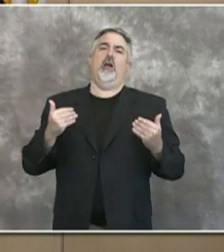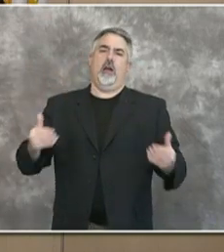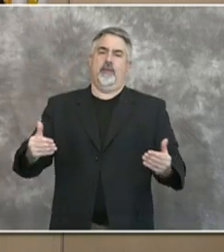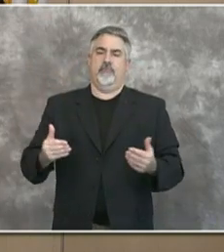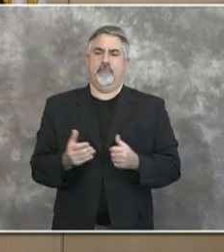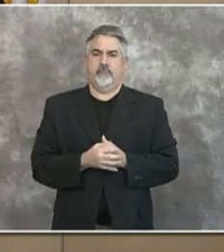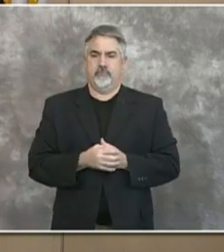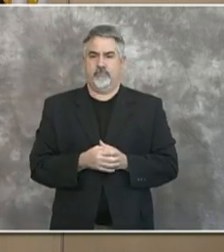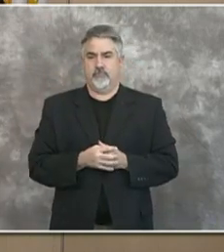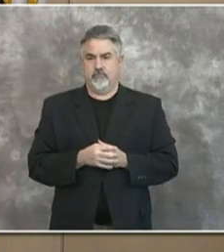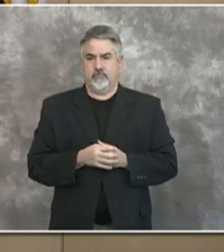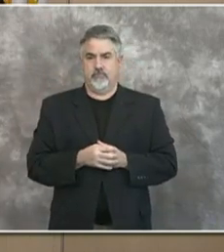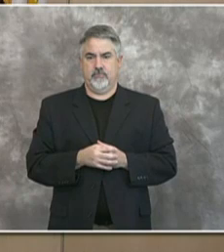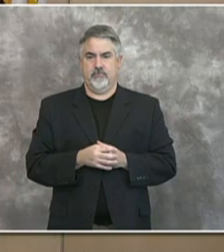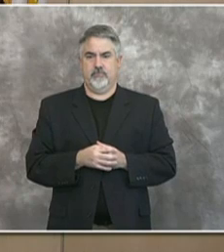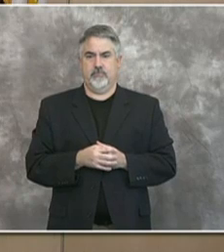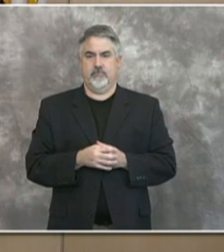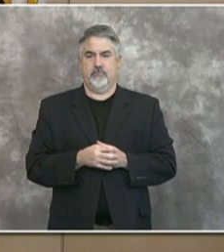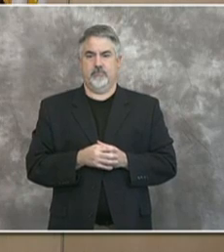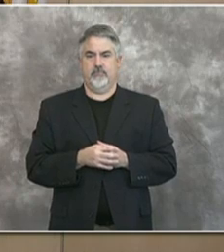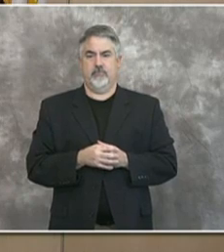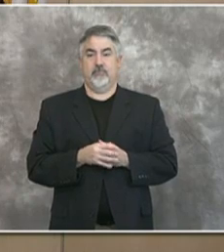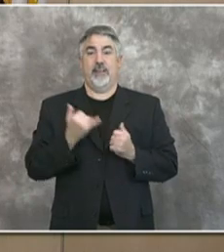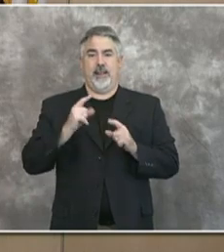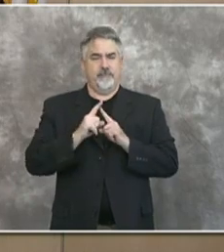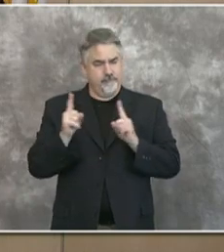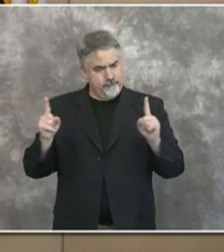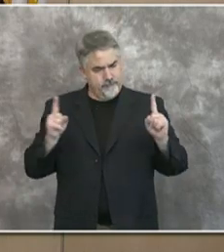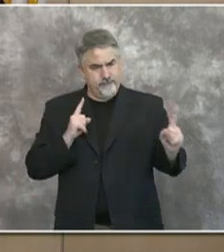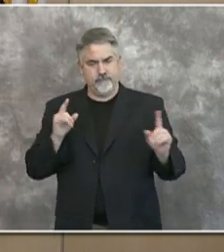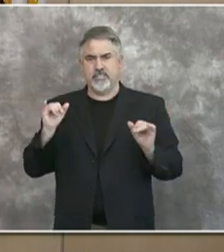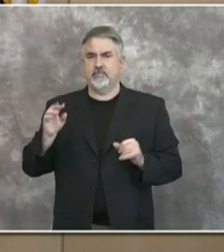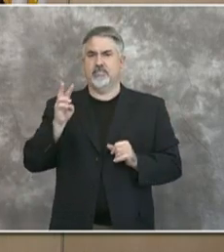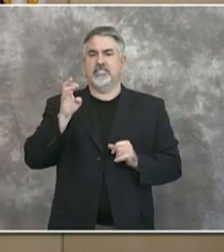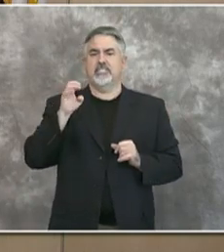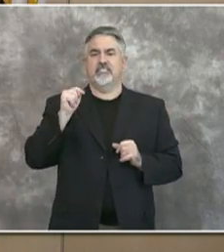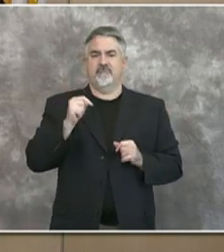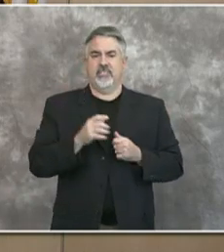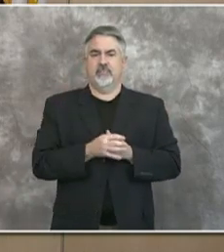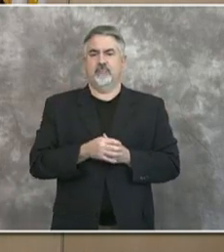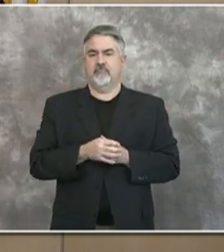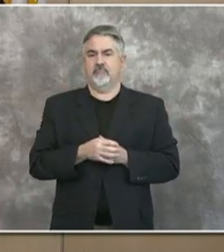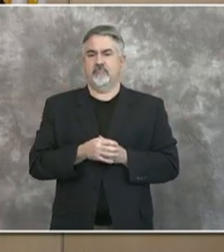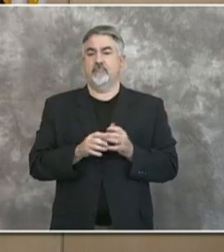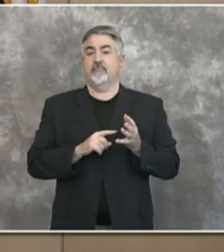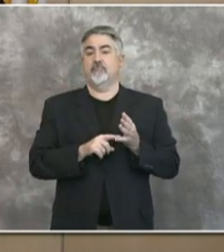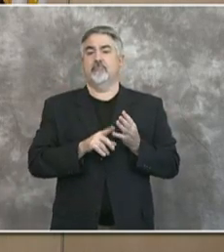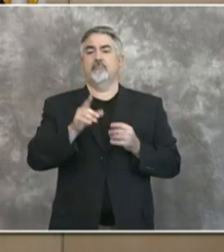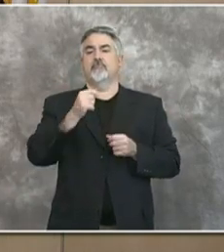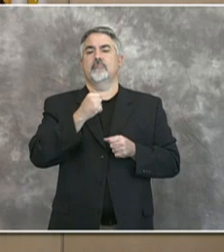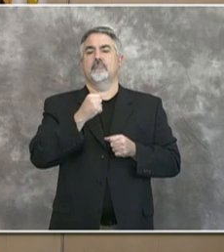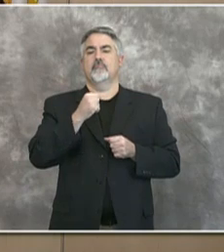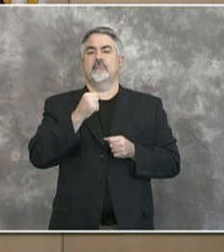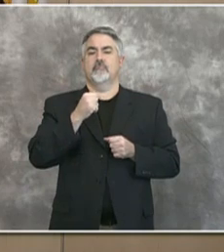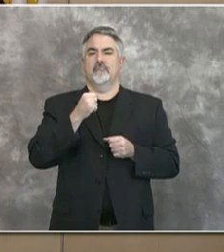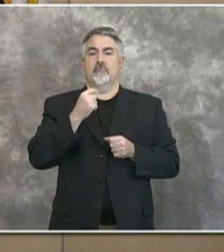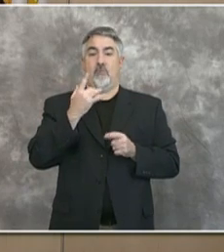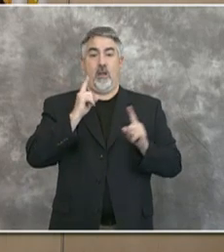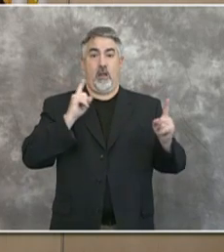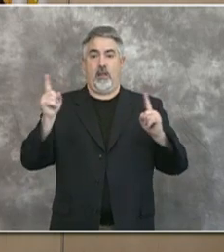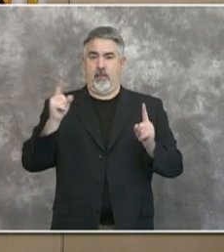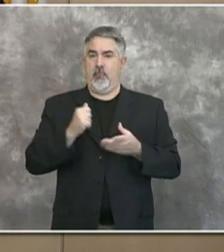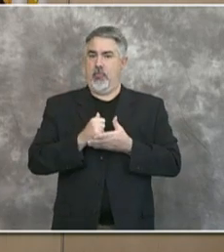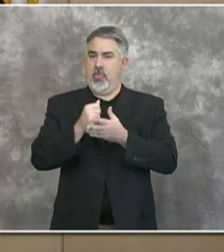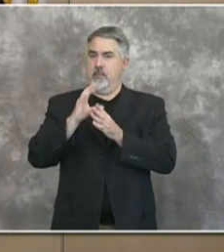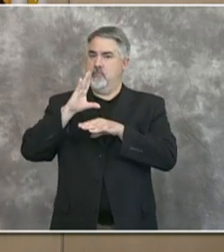current social distancing strategies are in place until the end of the month to ensure that we flatten the curve, but we must reassess at